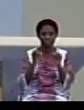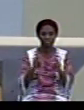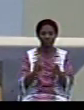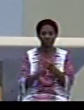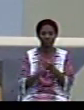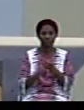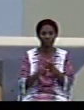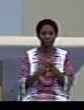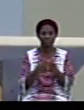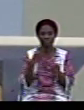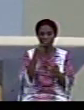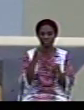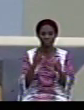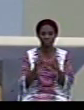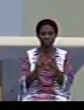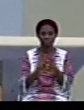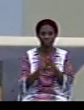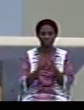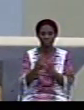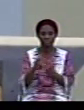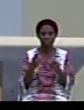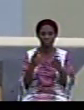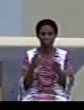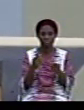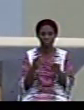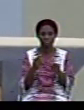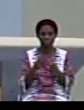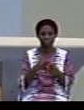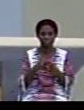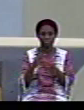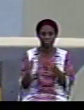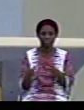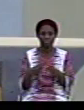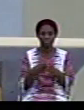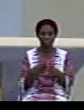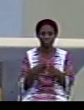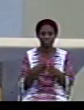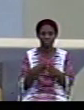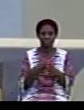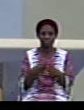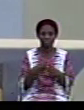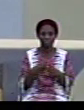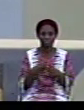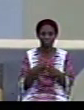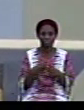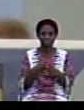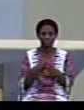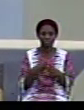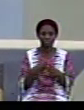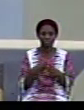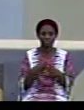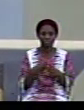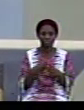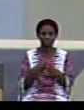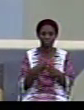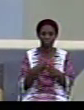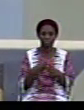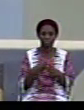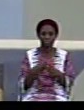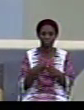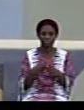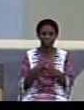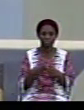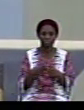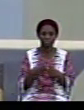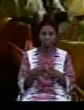the presence of the Almighty God, the one that is always doing good, who will do you good